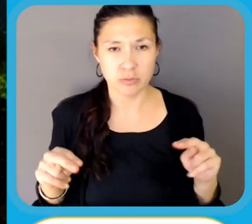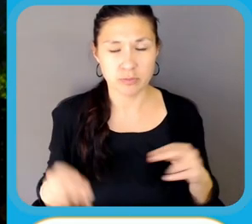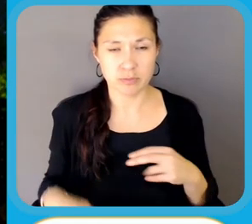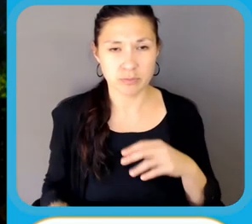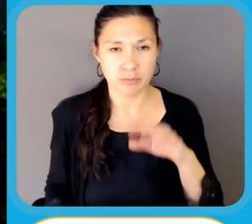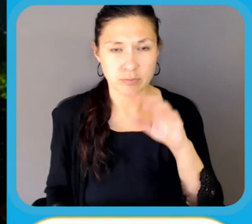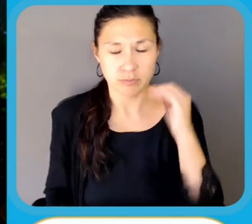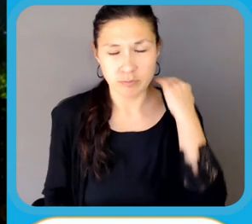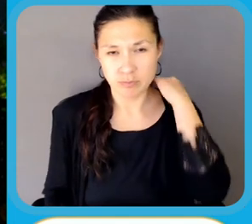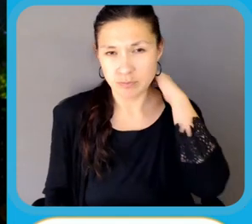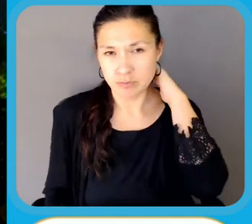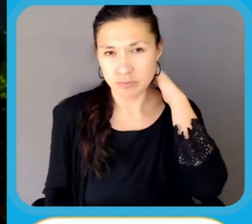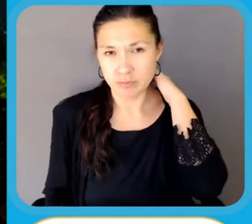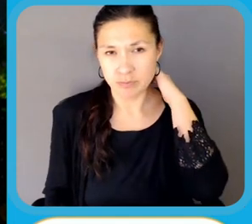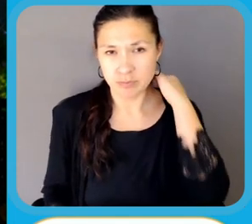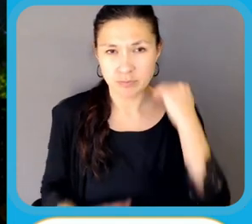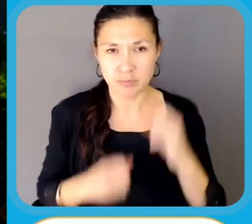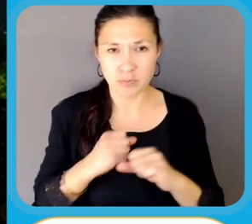the neck.